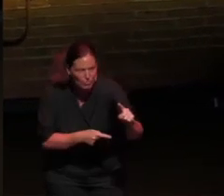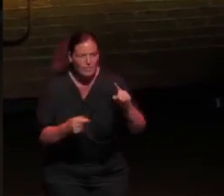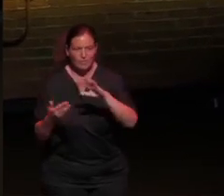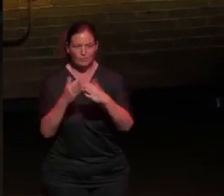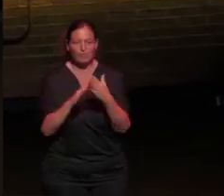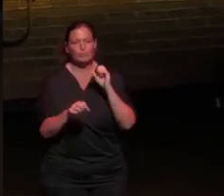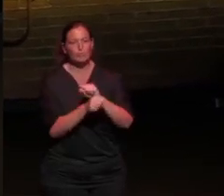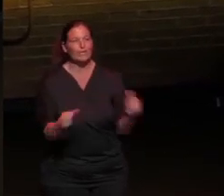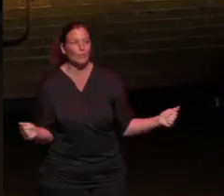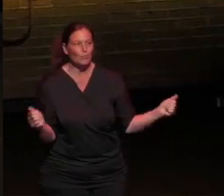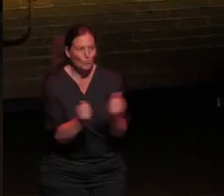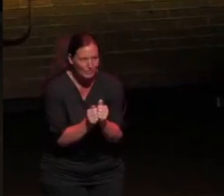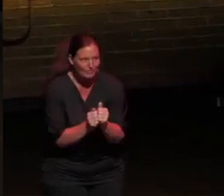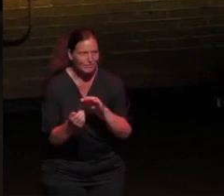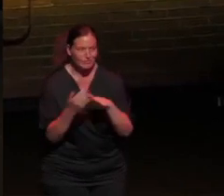community.